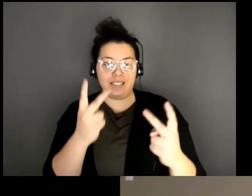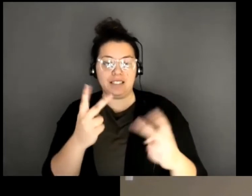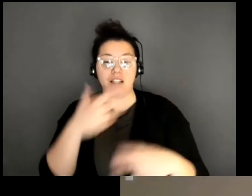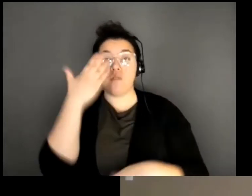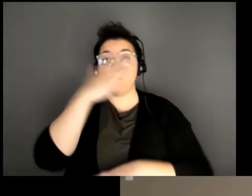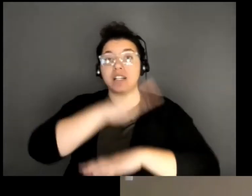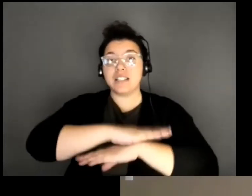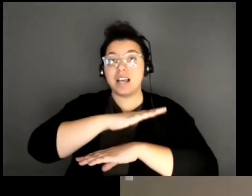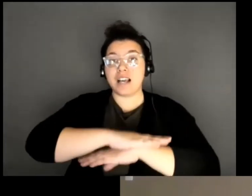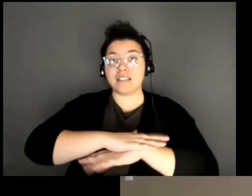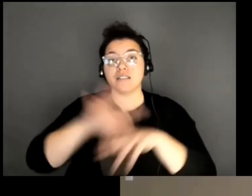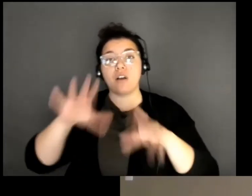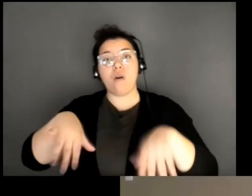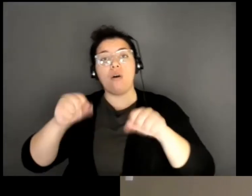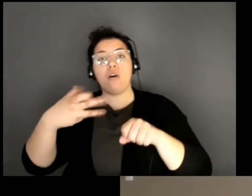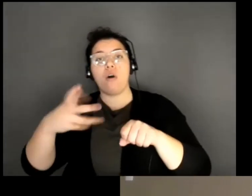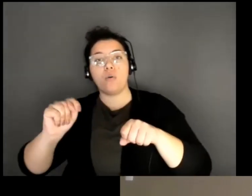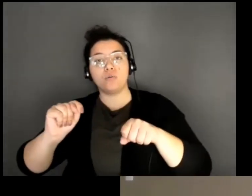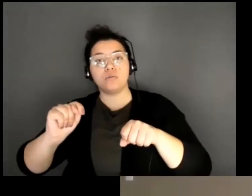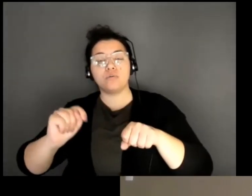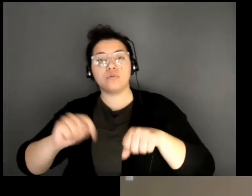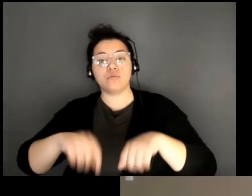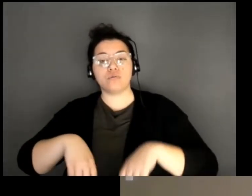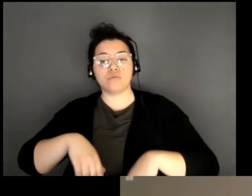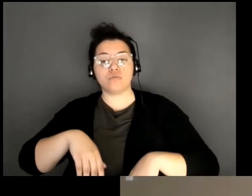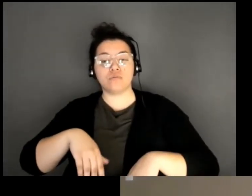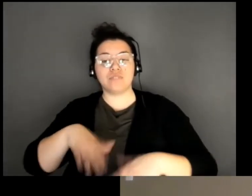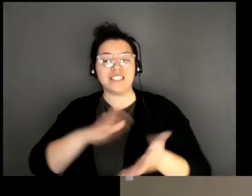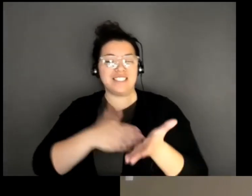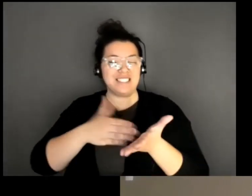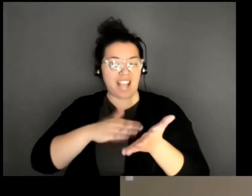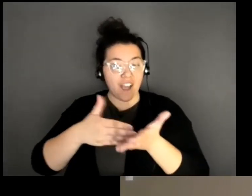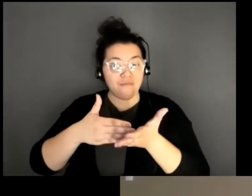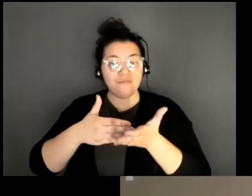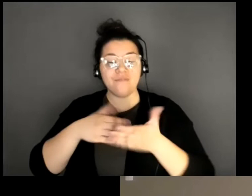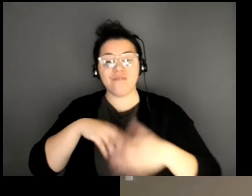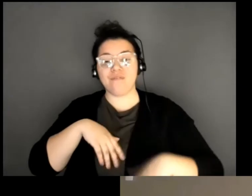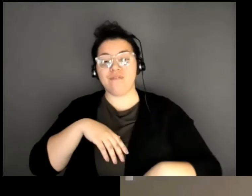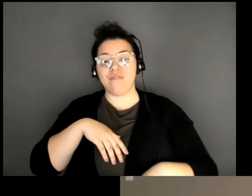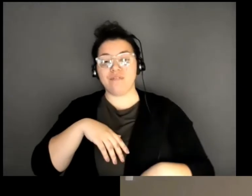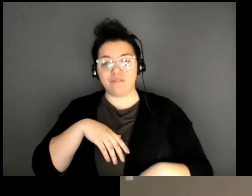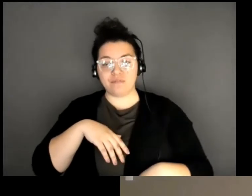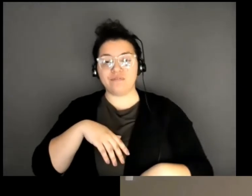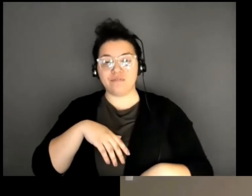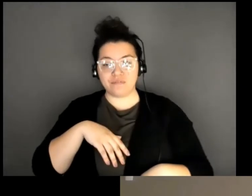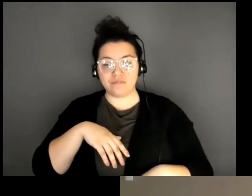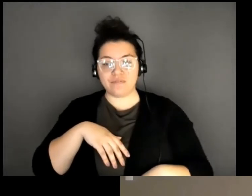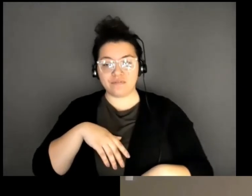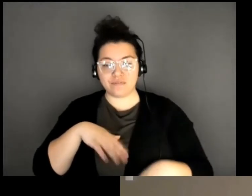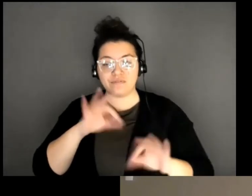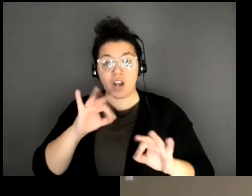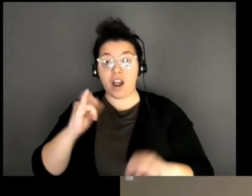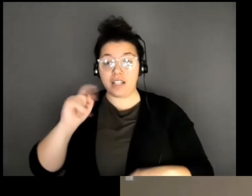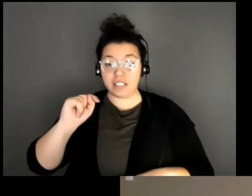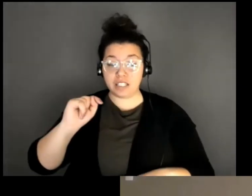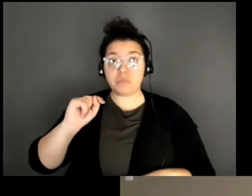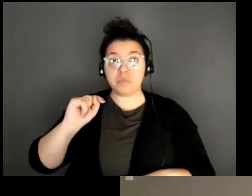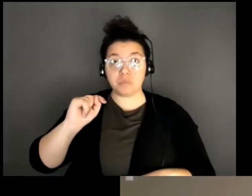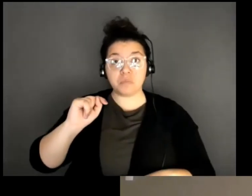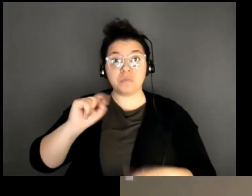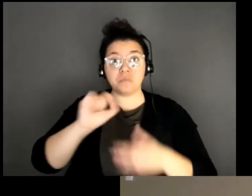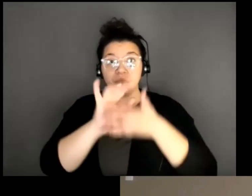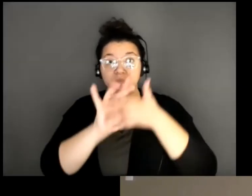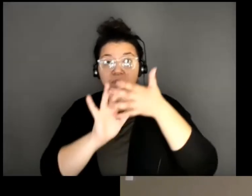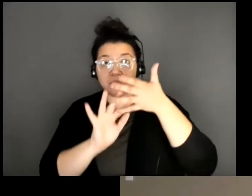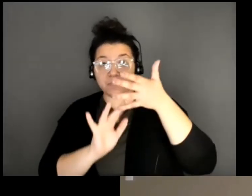host, curious to see, chef in the kitchen. There you go. The sort of IT. So we're kind of covering it all, right? It's a